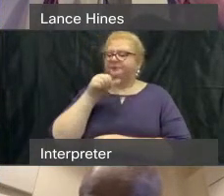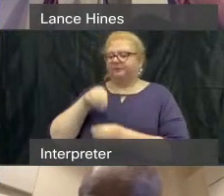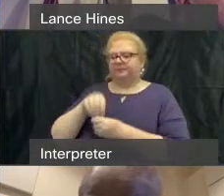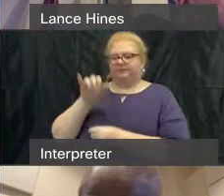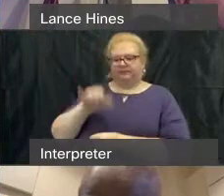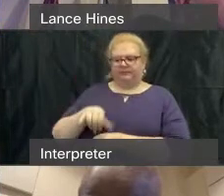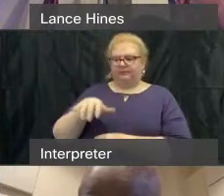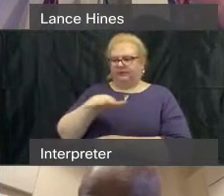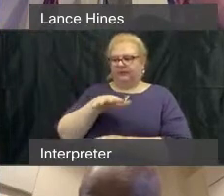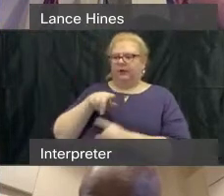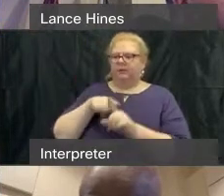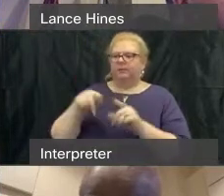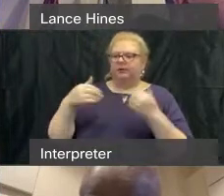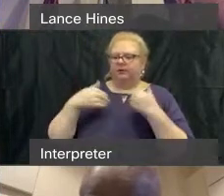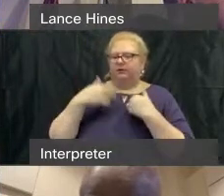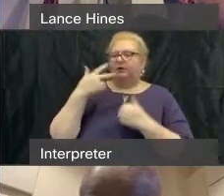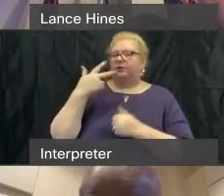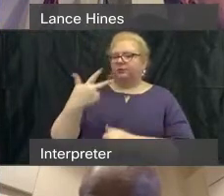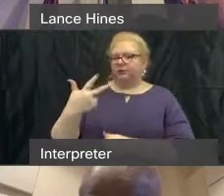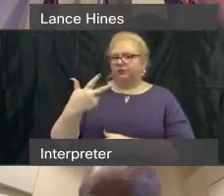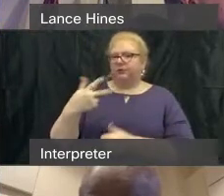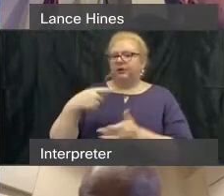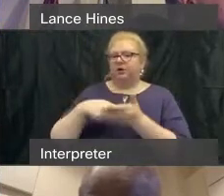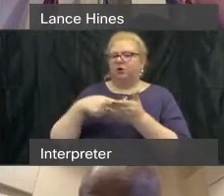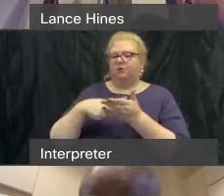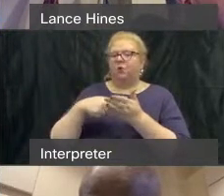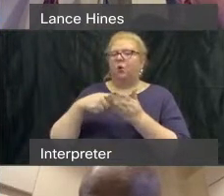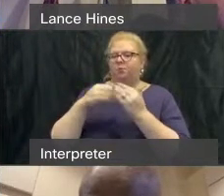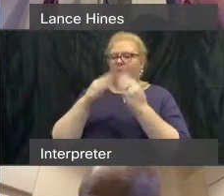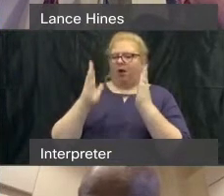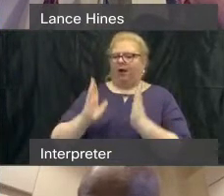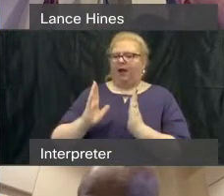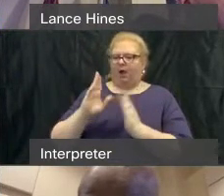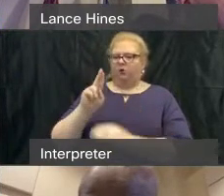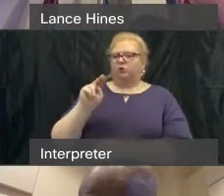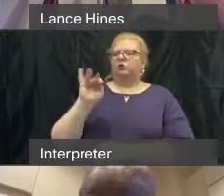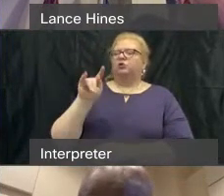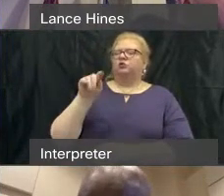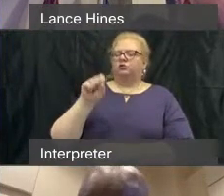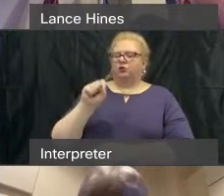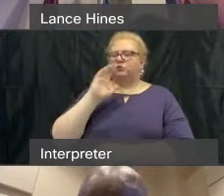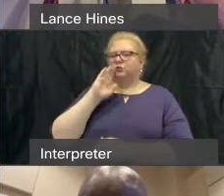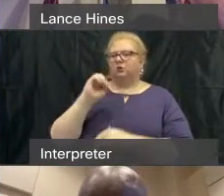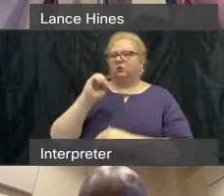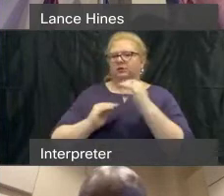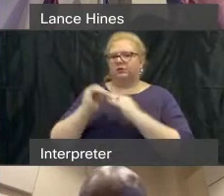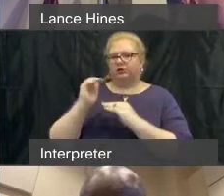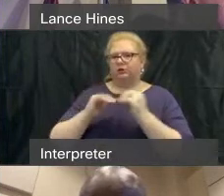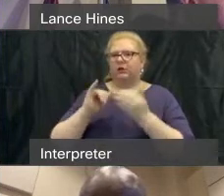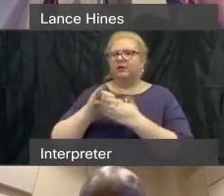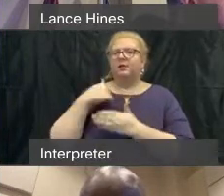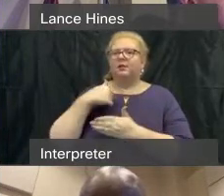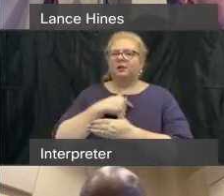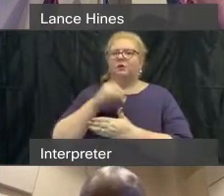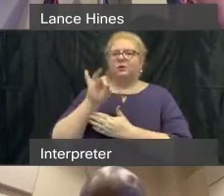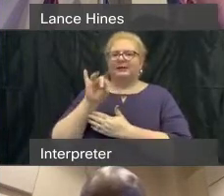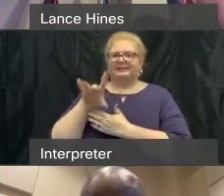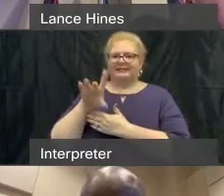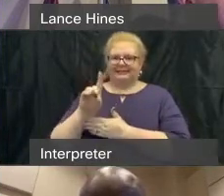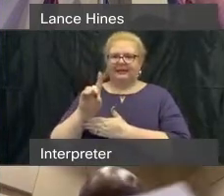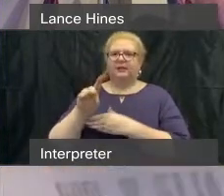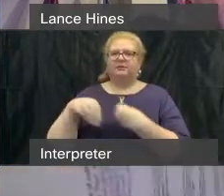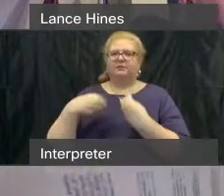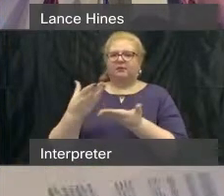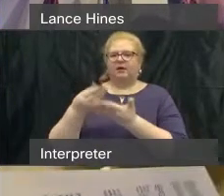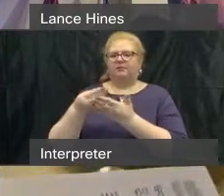3 affordable housing units that they'll be constructing that we provided some funding to them under our Home Investment Partnership